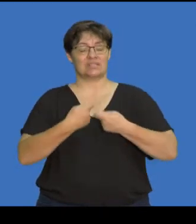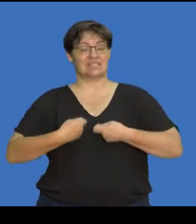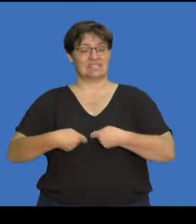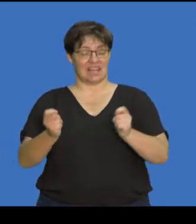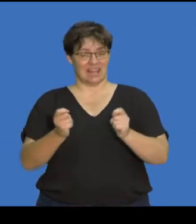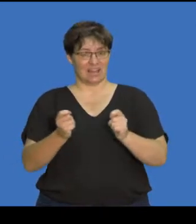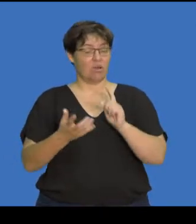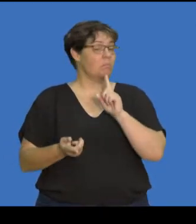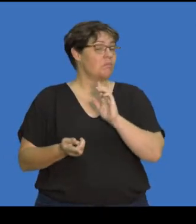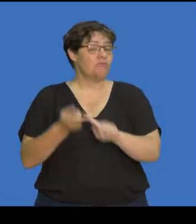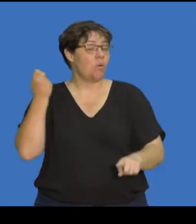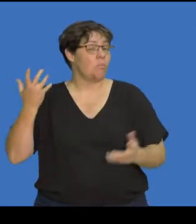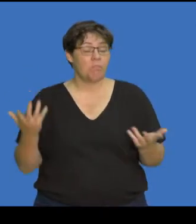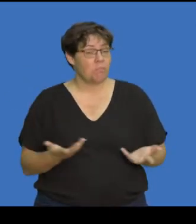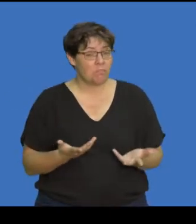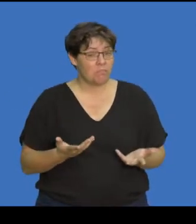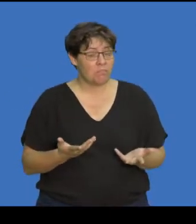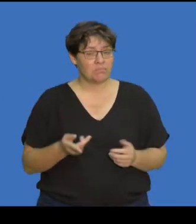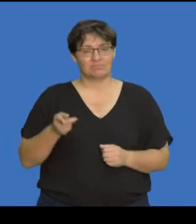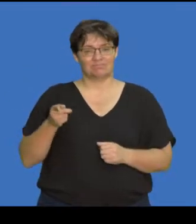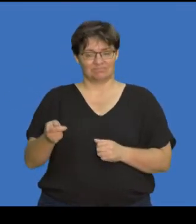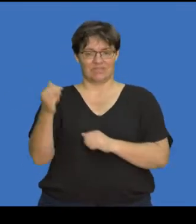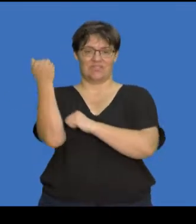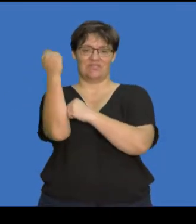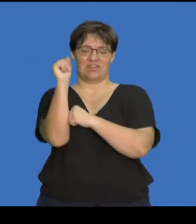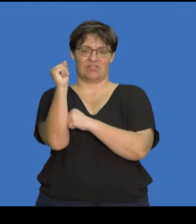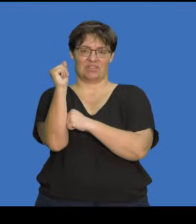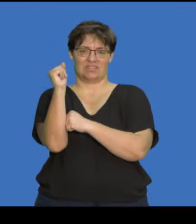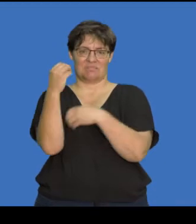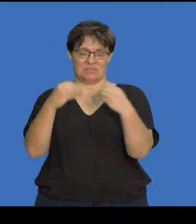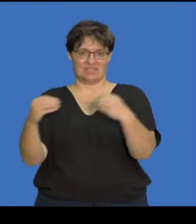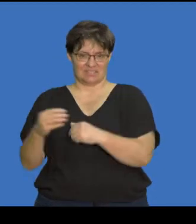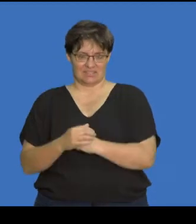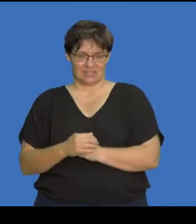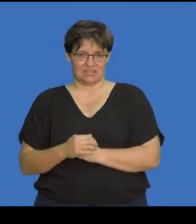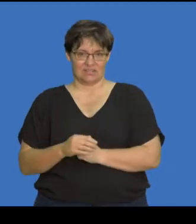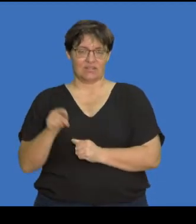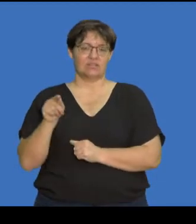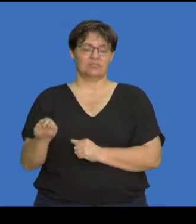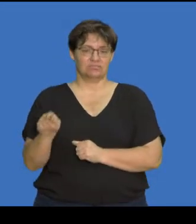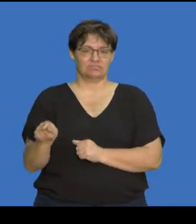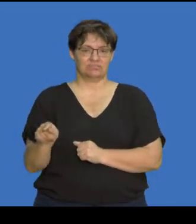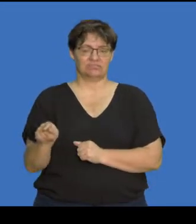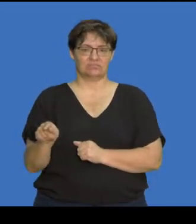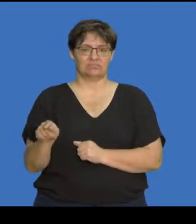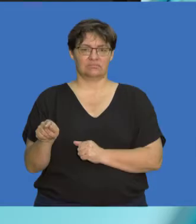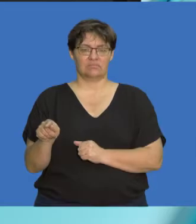is derived in a manufacturing enterprise. This one here will actually